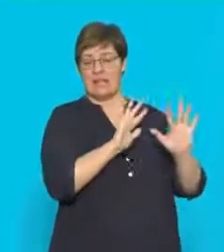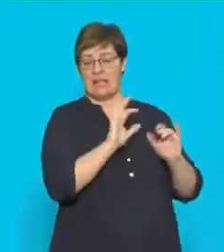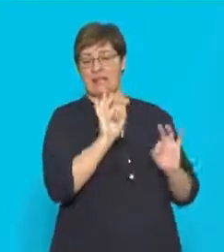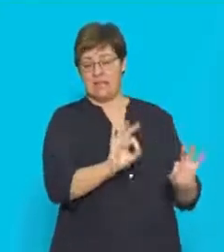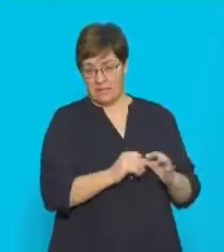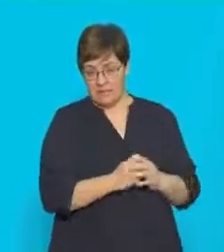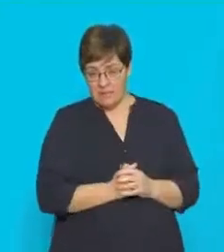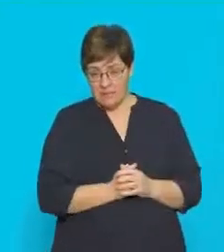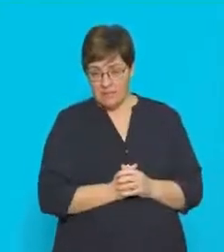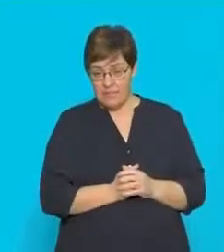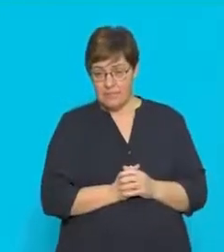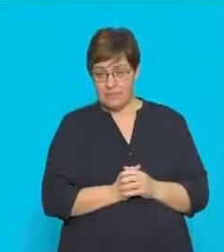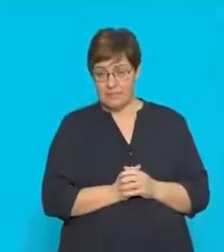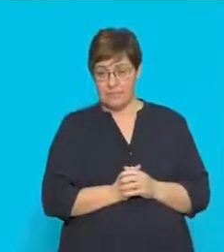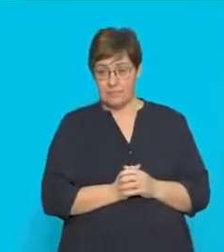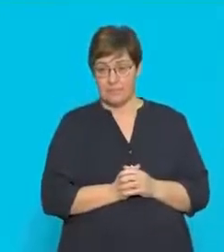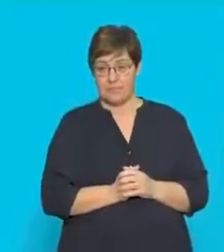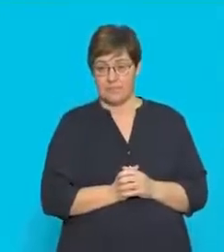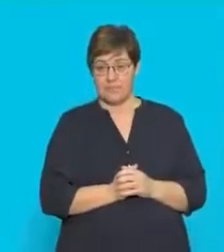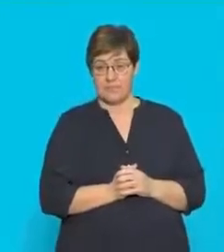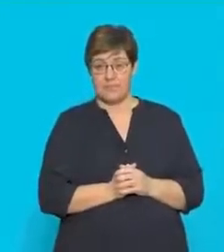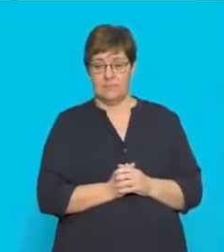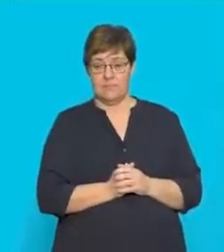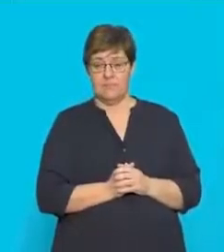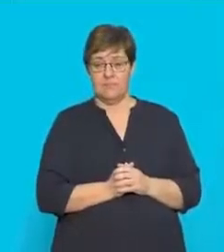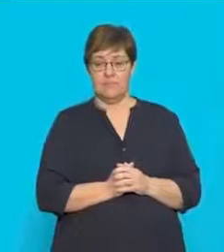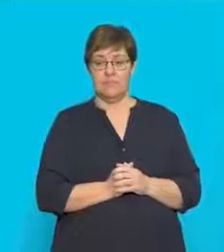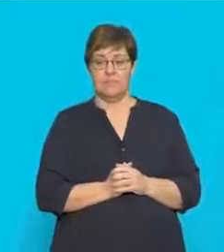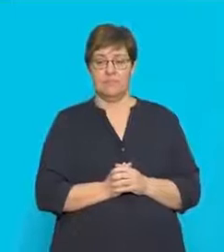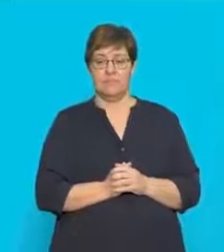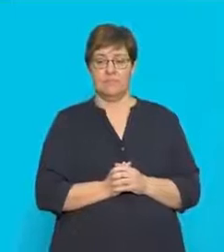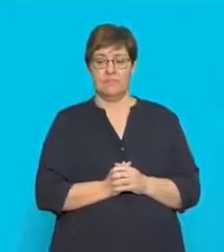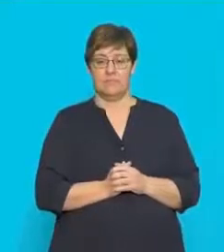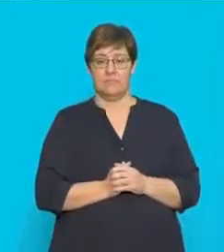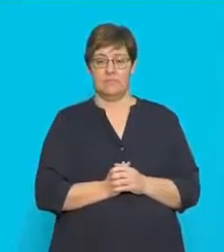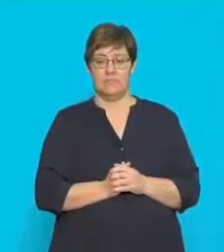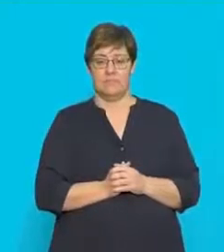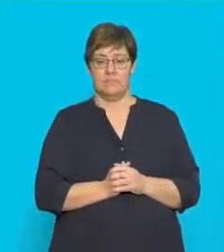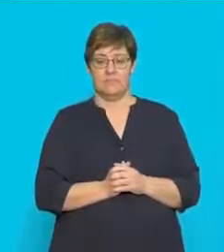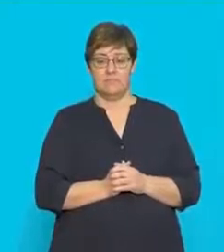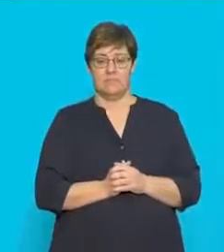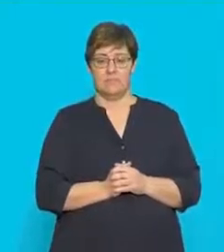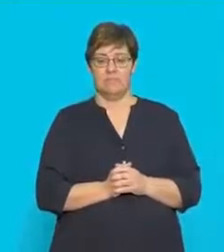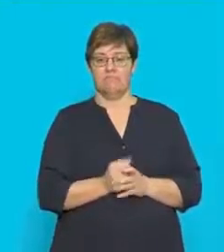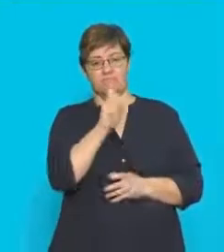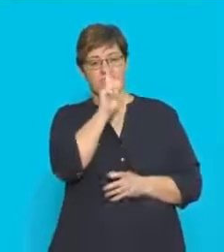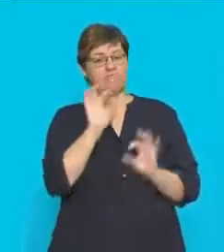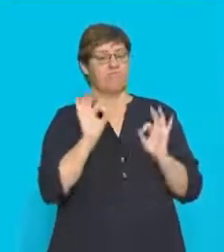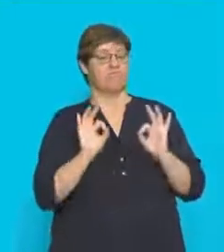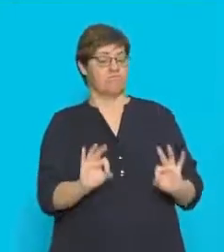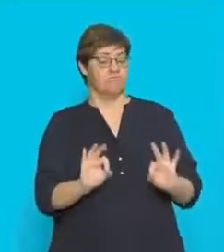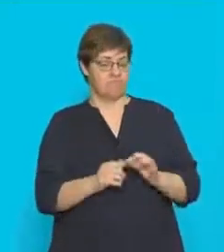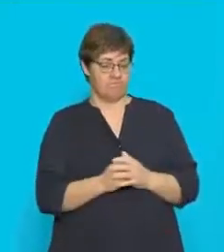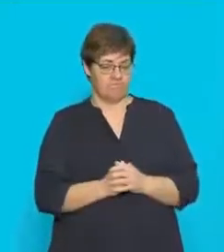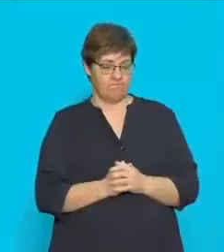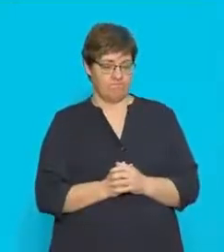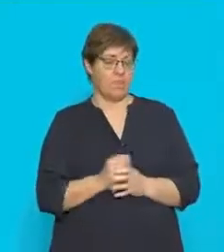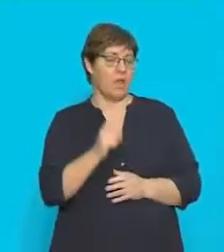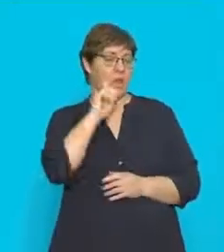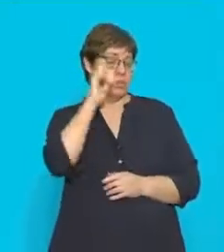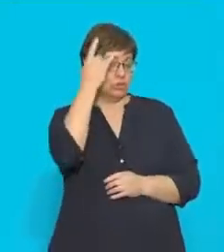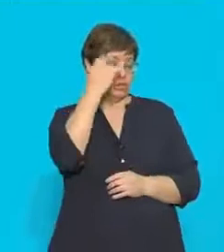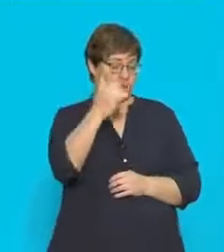28,39, and the side across it is 10. So we've checked